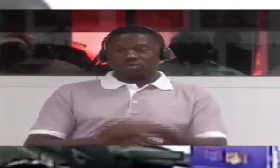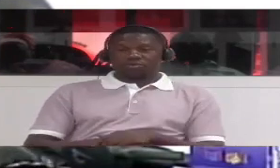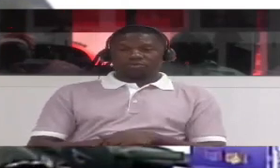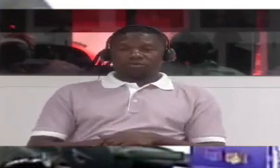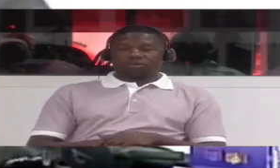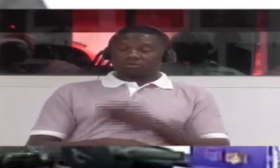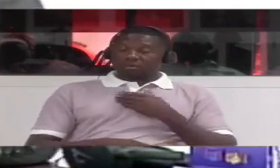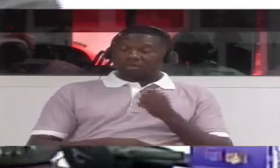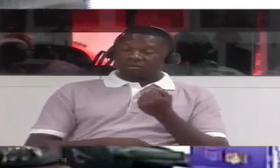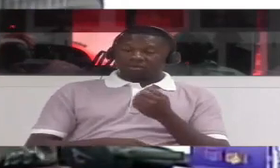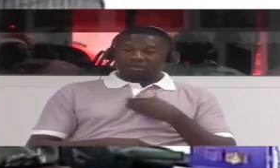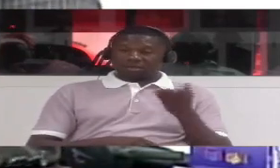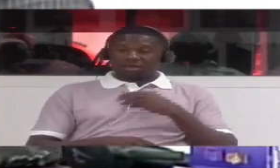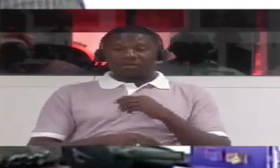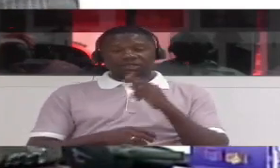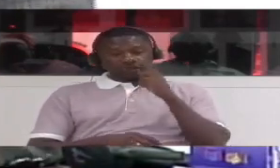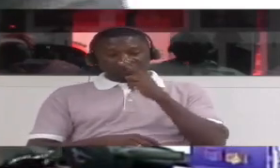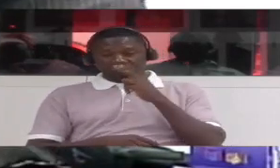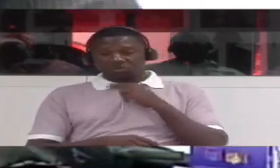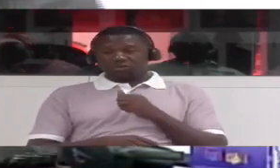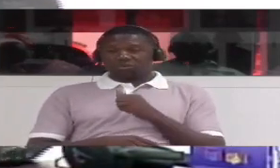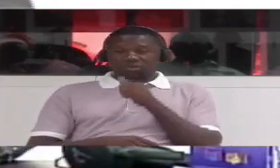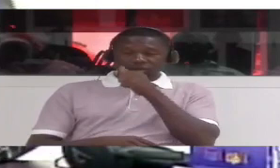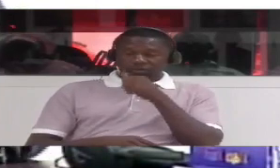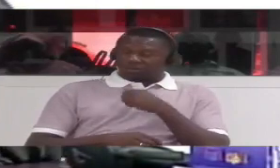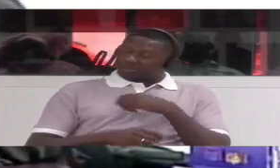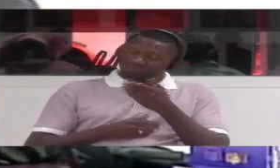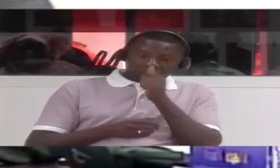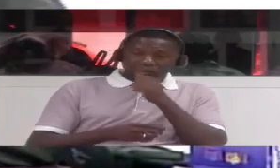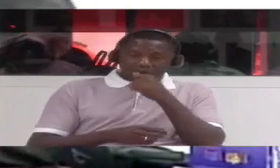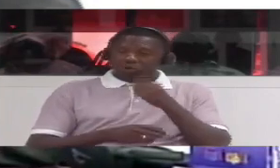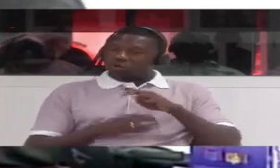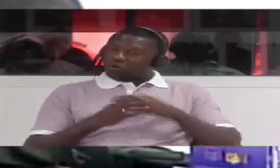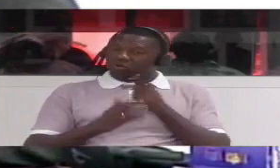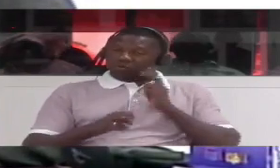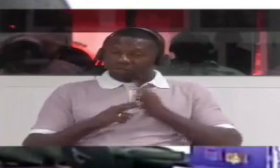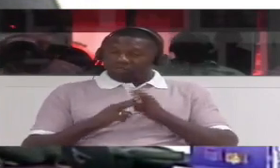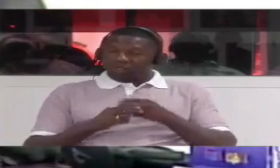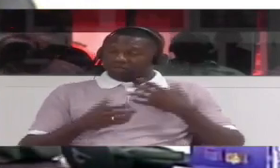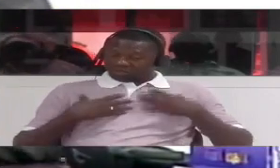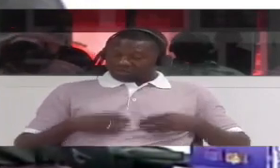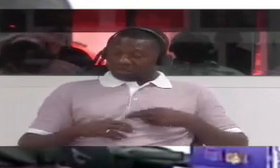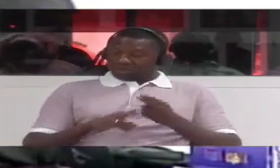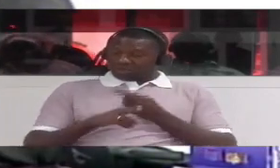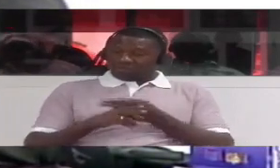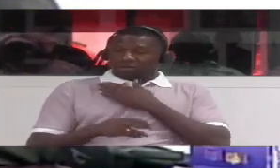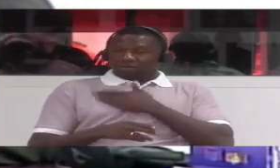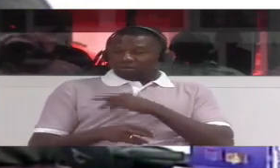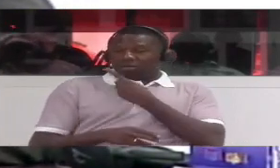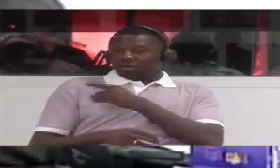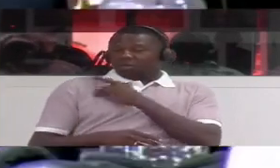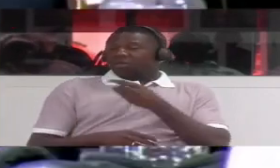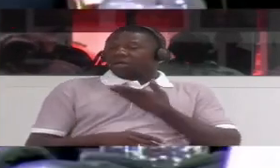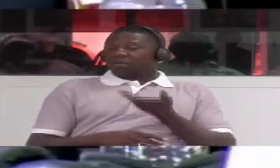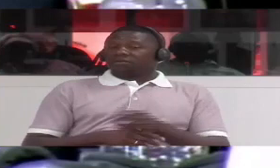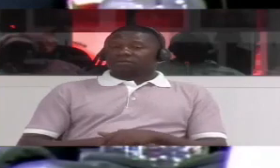generosity or was an attempt to conceal, to quickly get my wounds treated so that at least I would look a little better. Can you tell us what kind